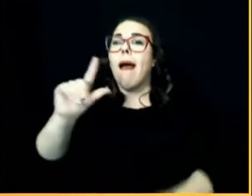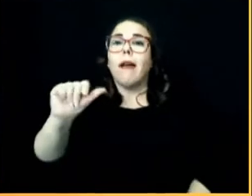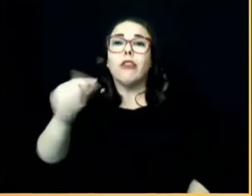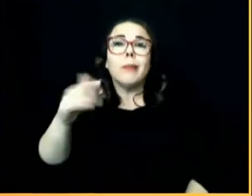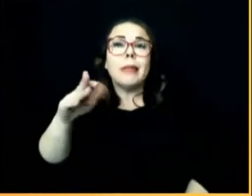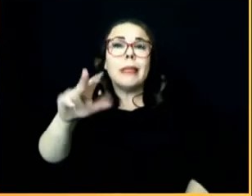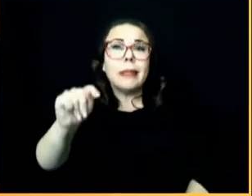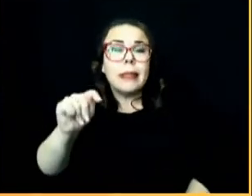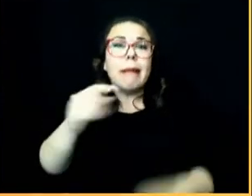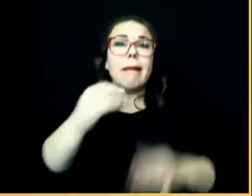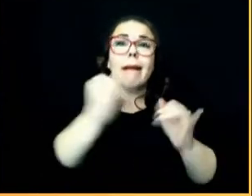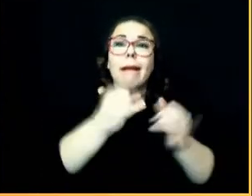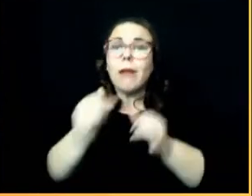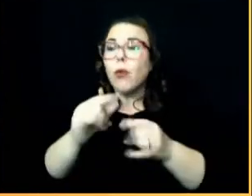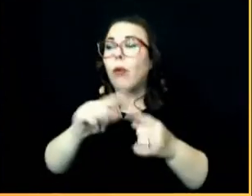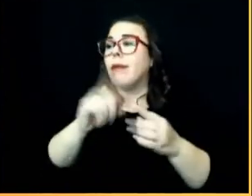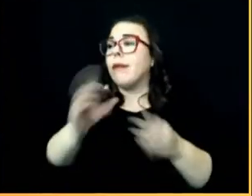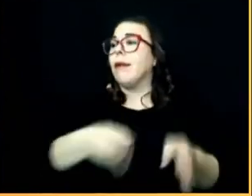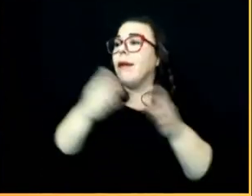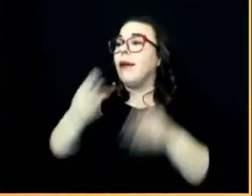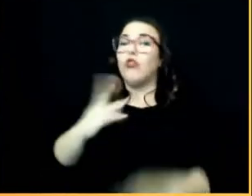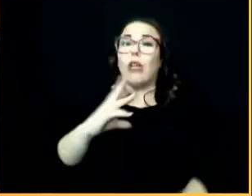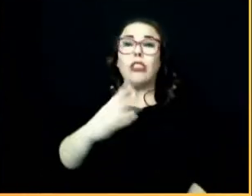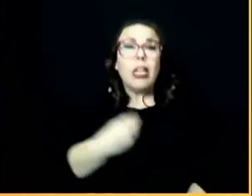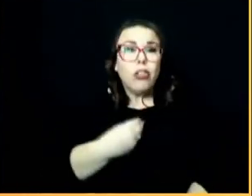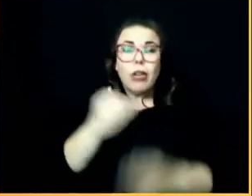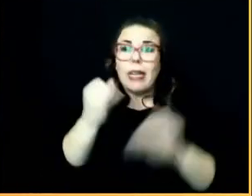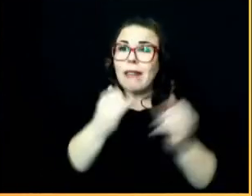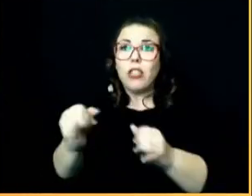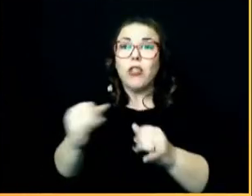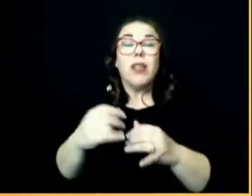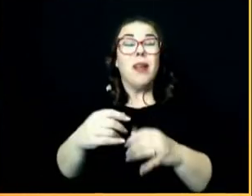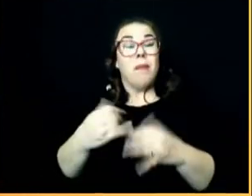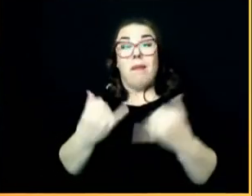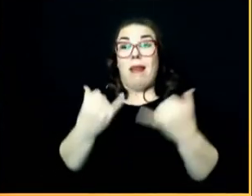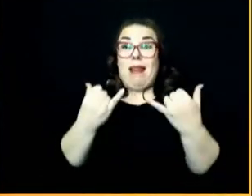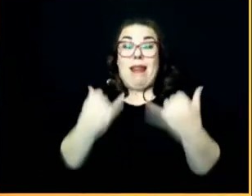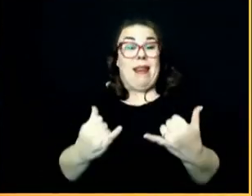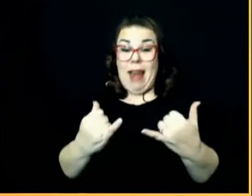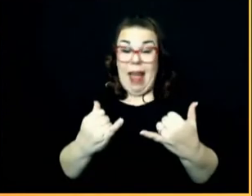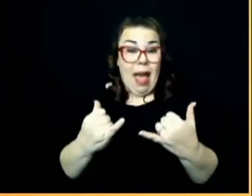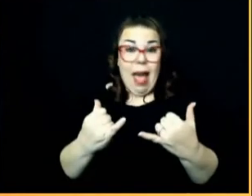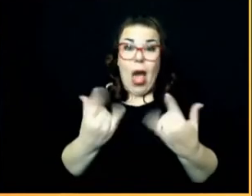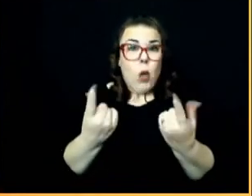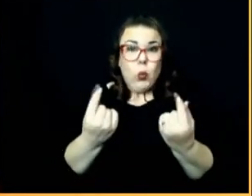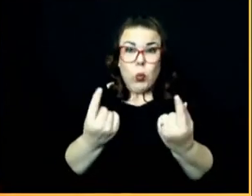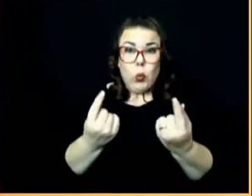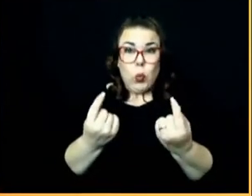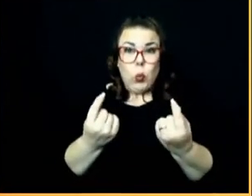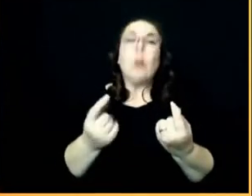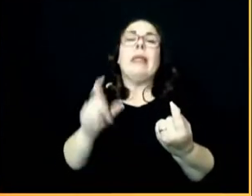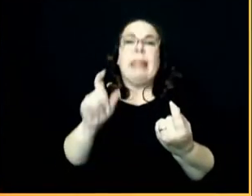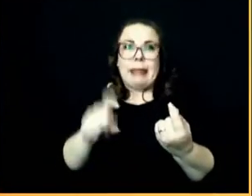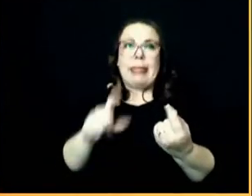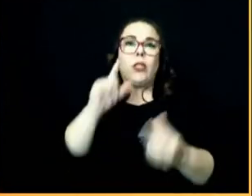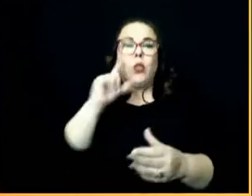that political power now. And that there's been a bit of a gap there that we're starting to